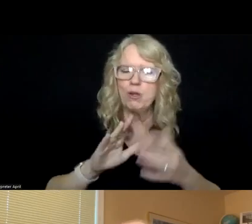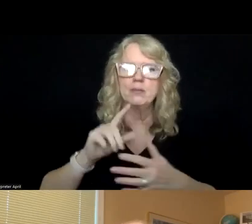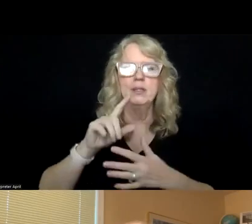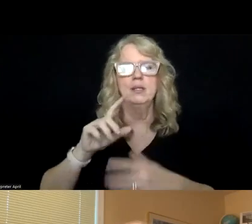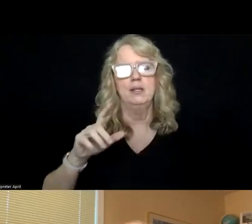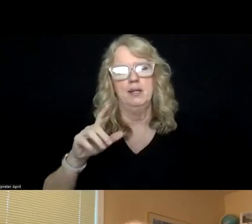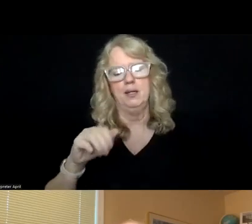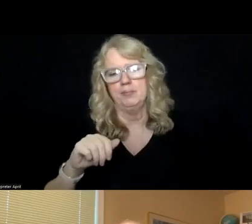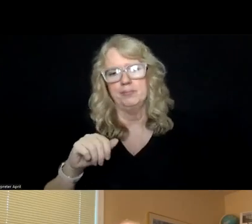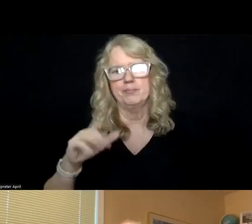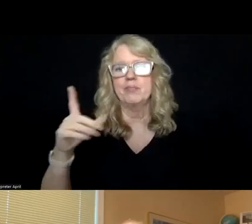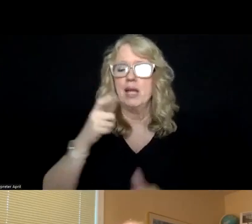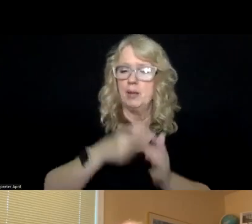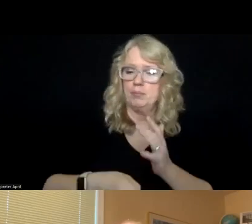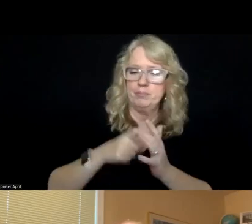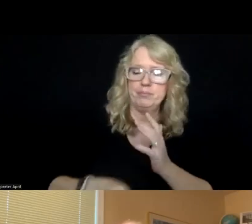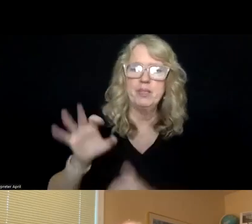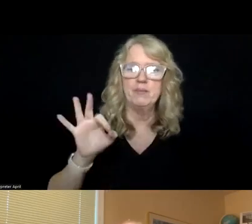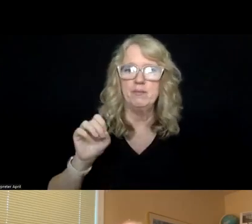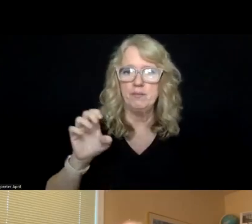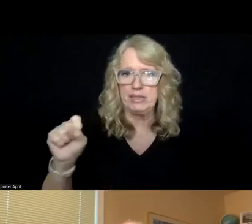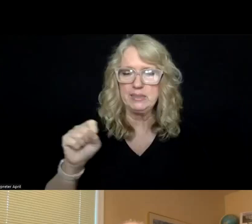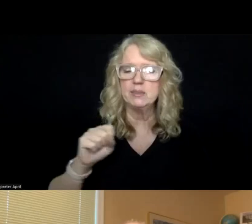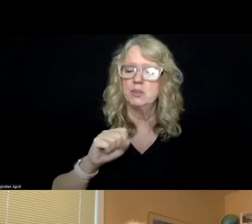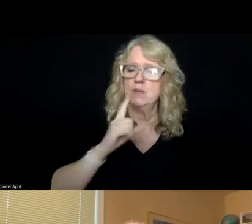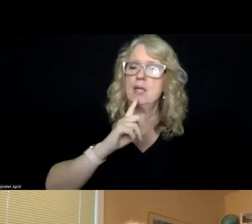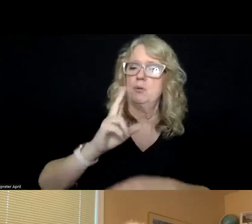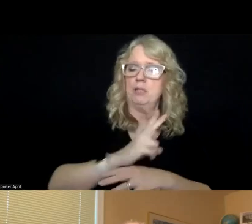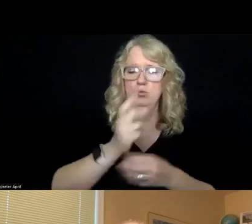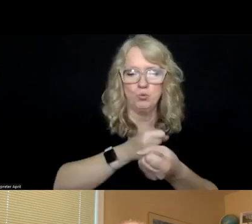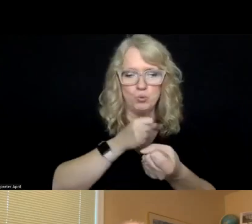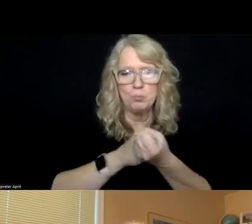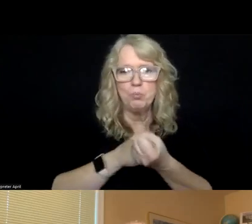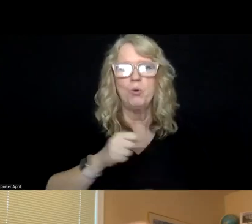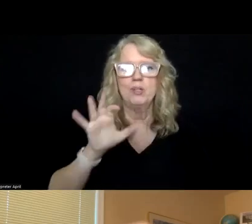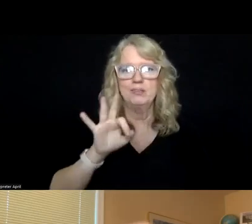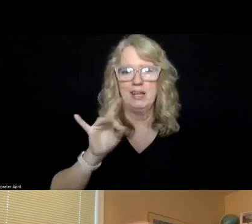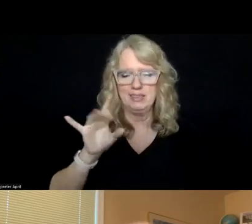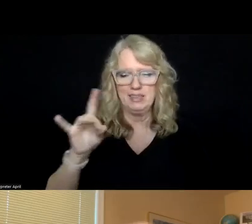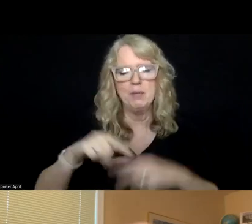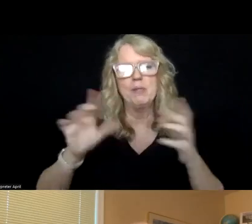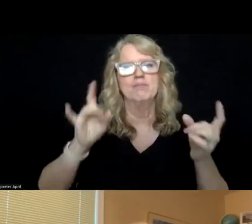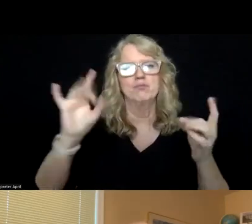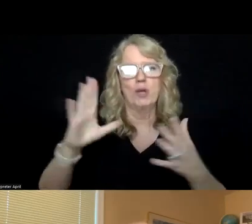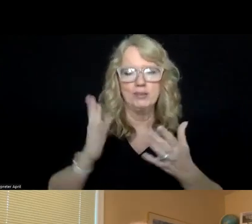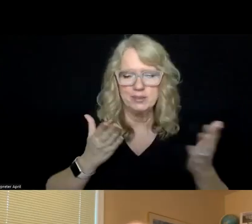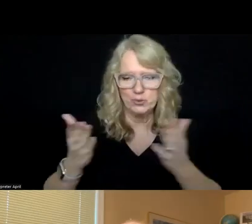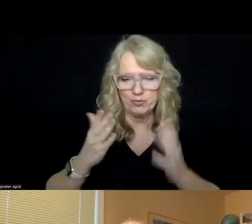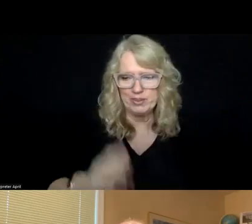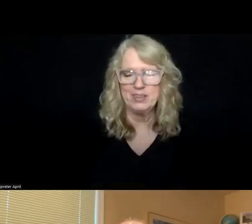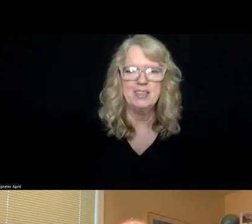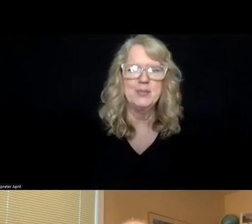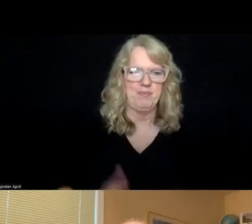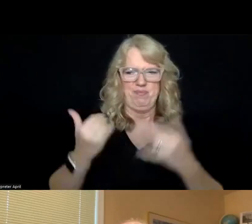the fees that are being used to support 988 and crisis services. We're